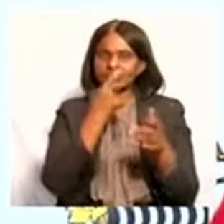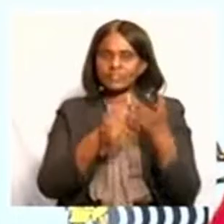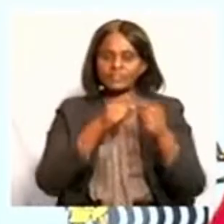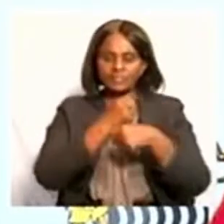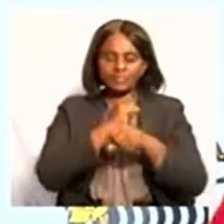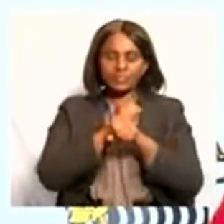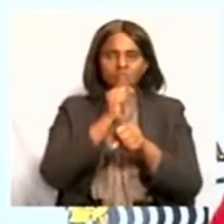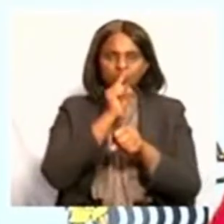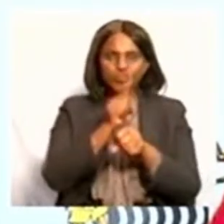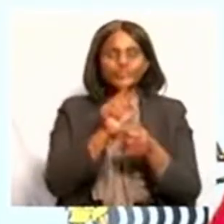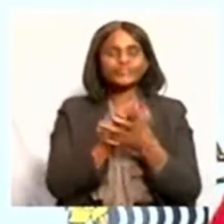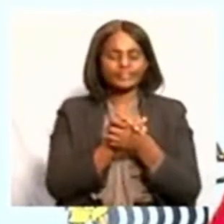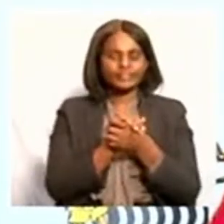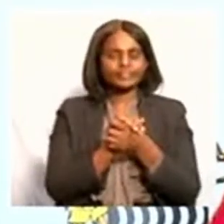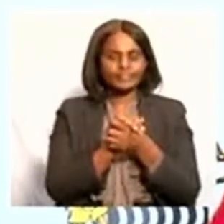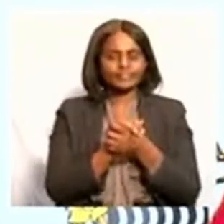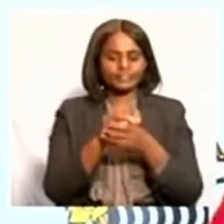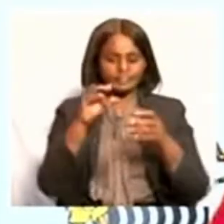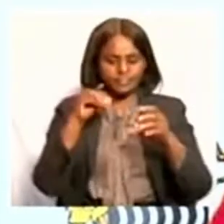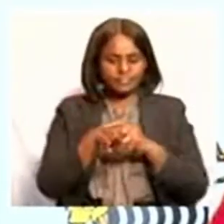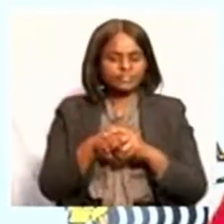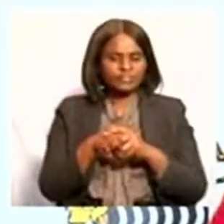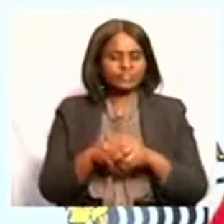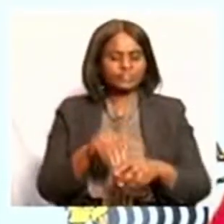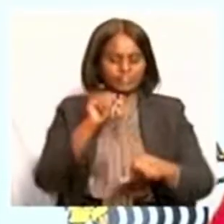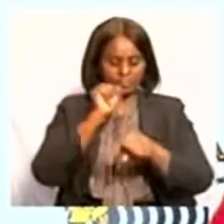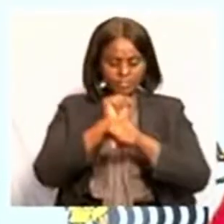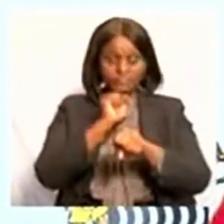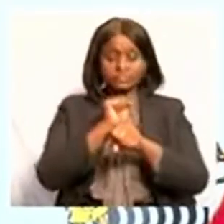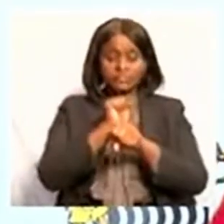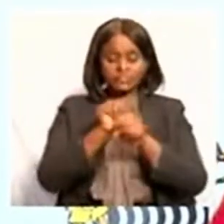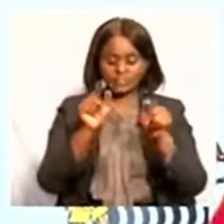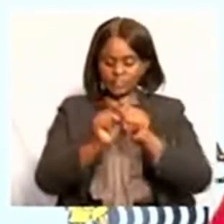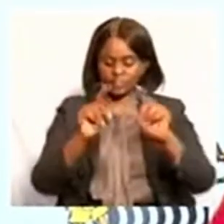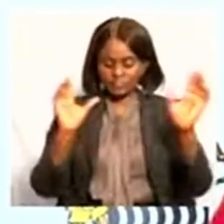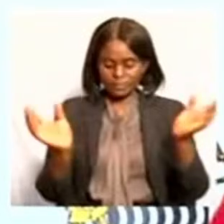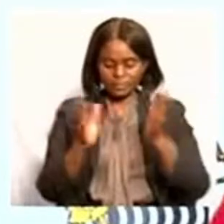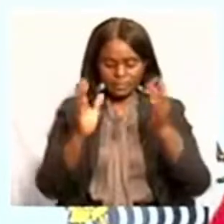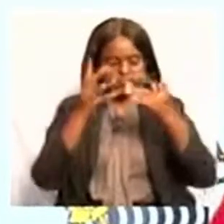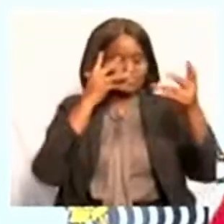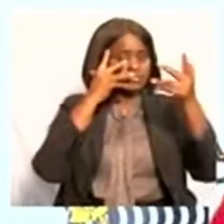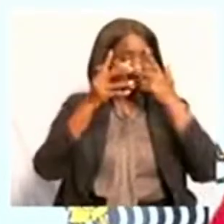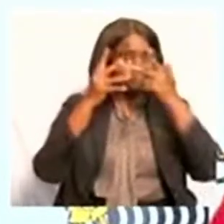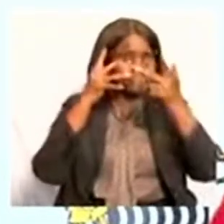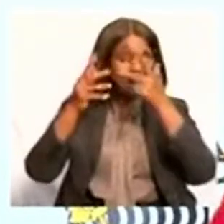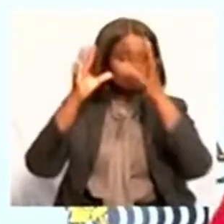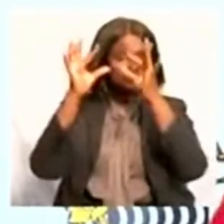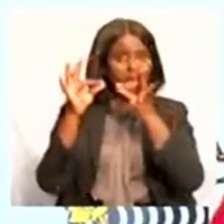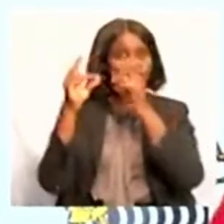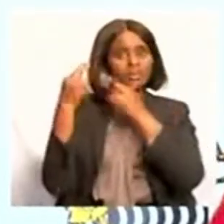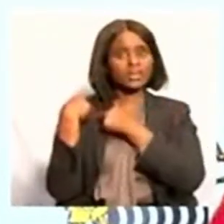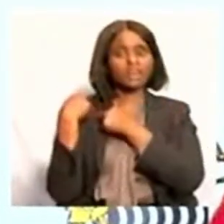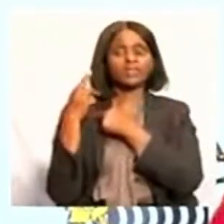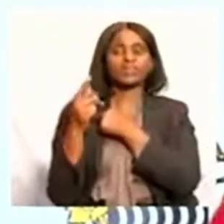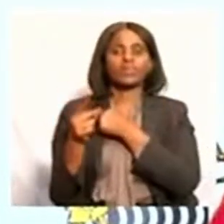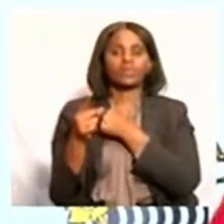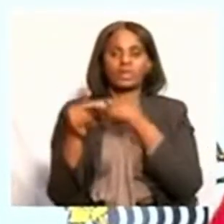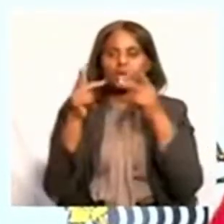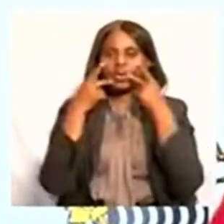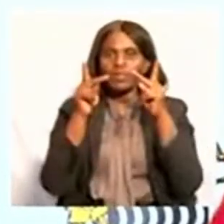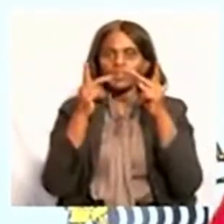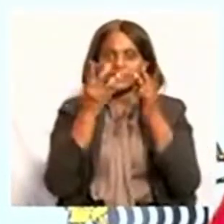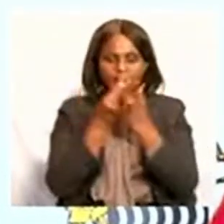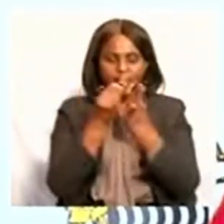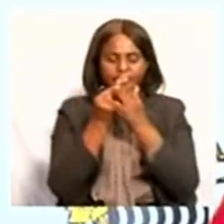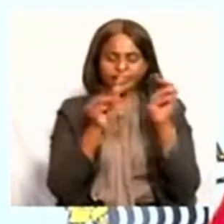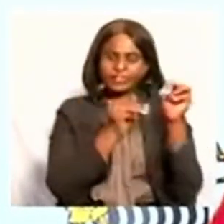that in the effort of promoting transparency and accountability in public